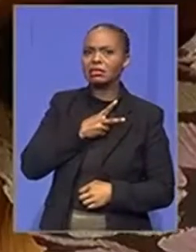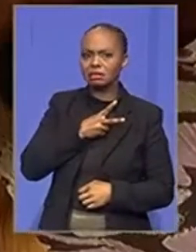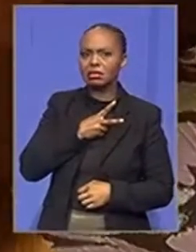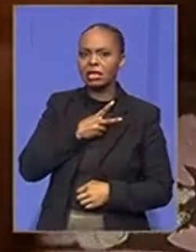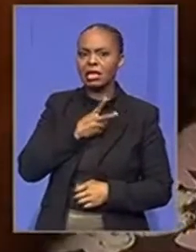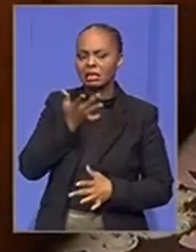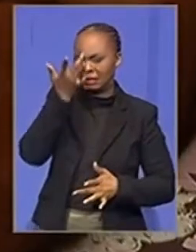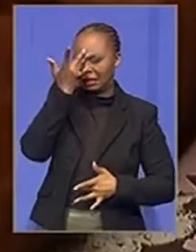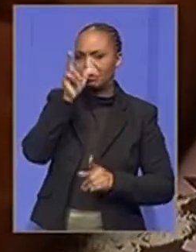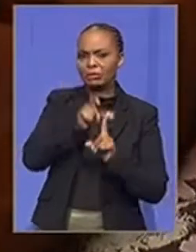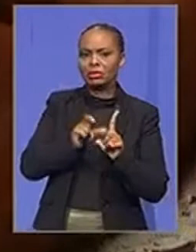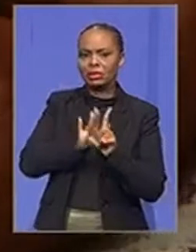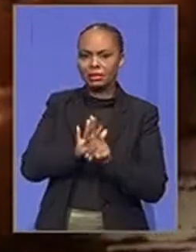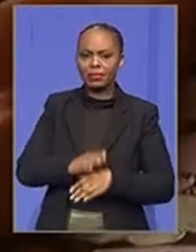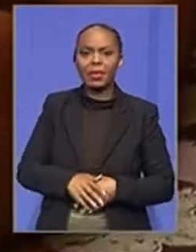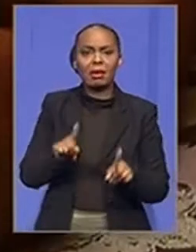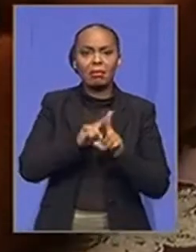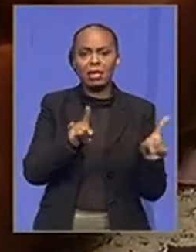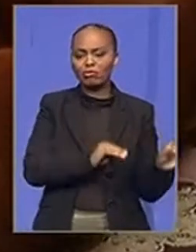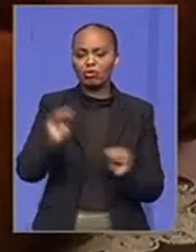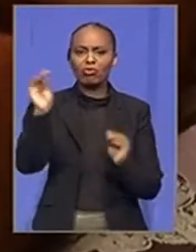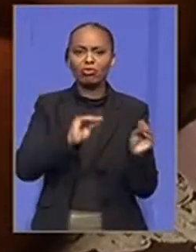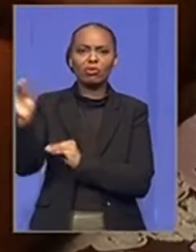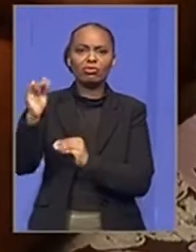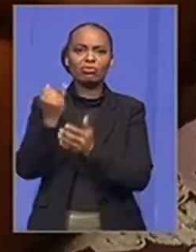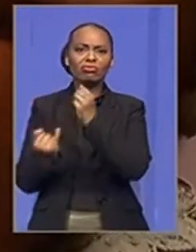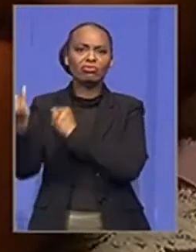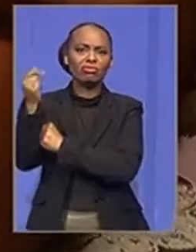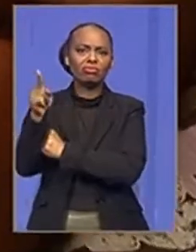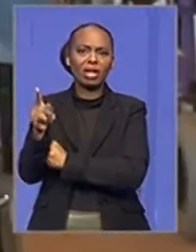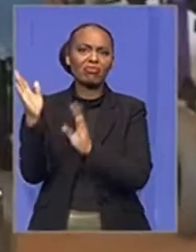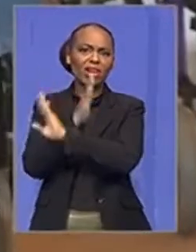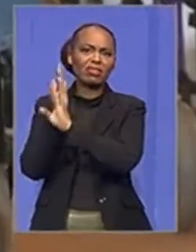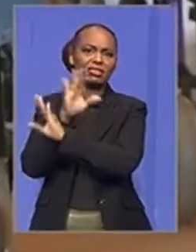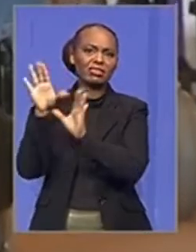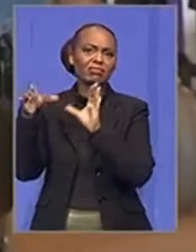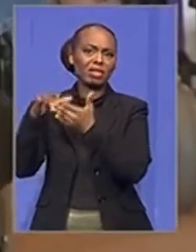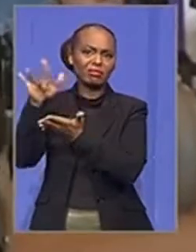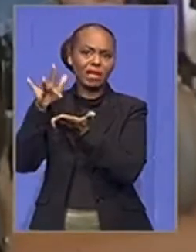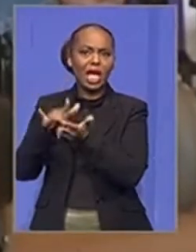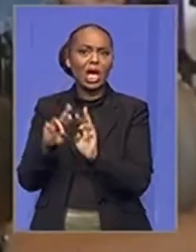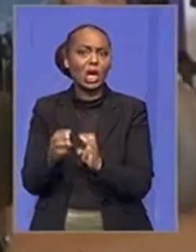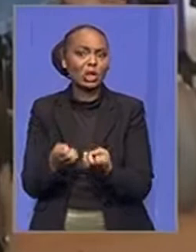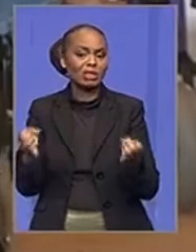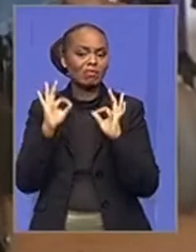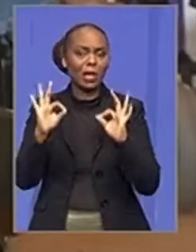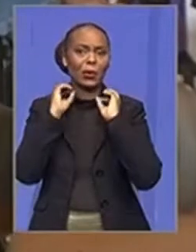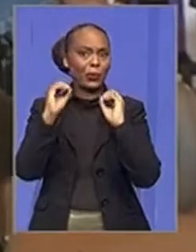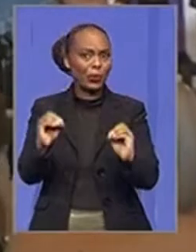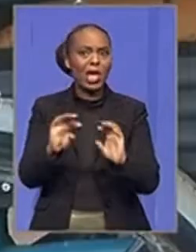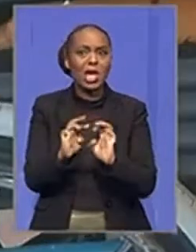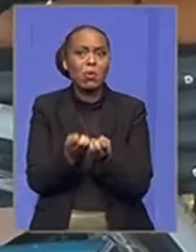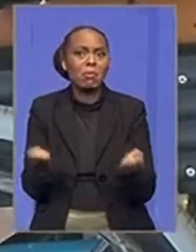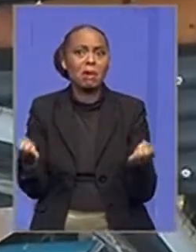bjalo ba ile ba iša makaleng ao e sego a mmušo ao a senago ditlabelwa tša maleba ba bangwe ba batšofe ba ile ba išwa mafelong